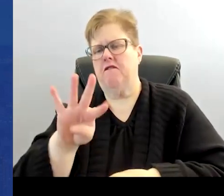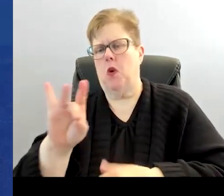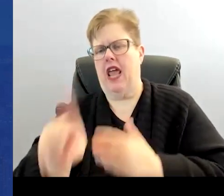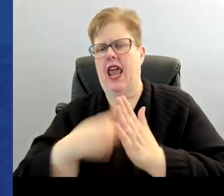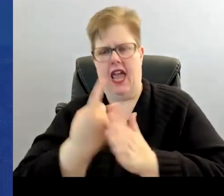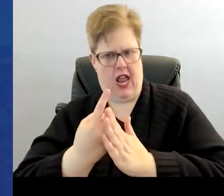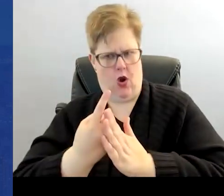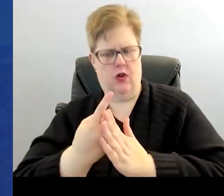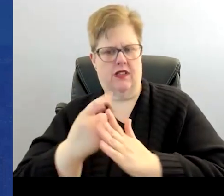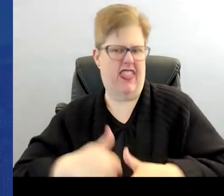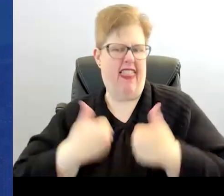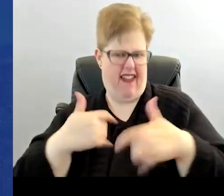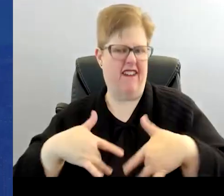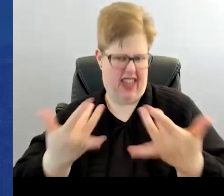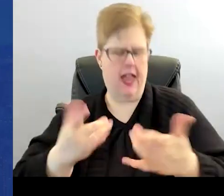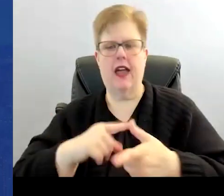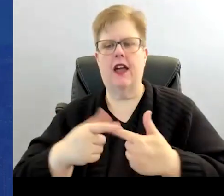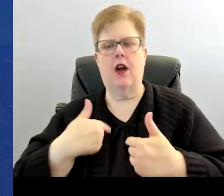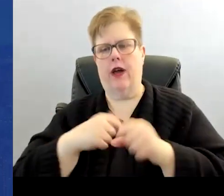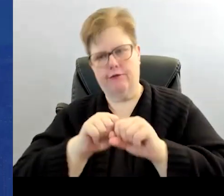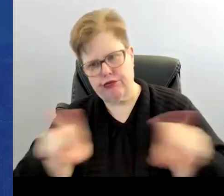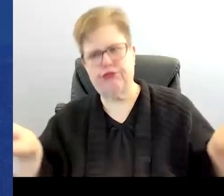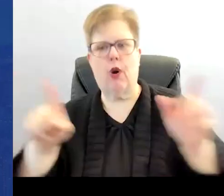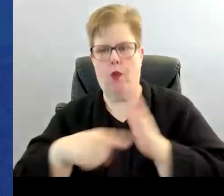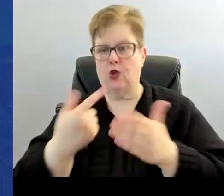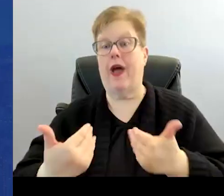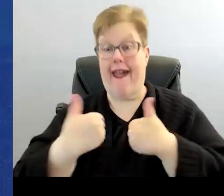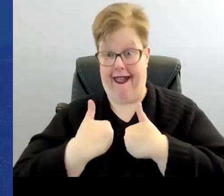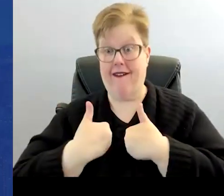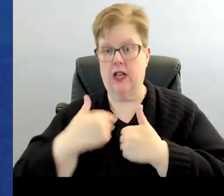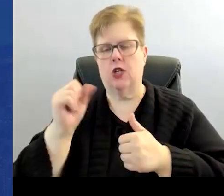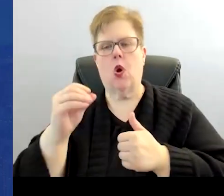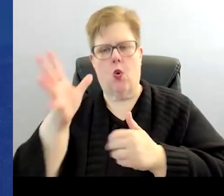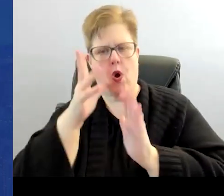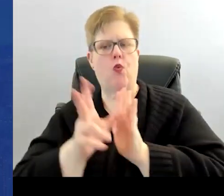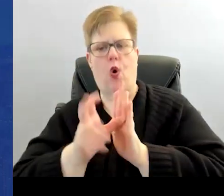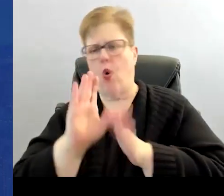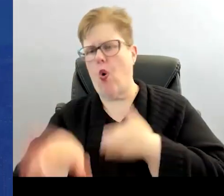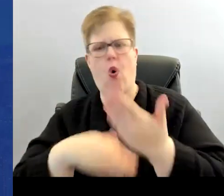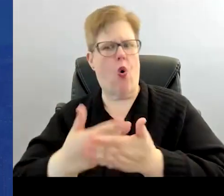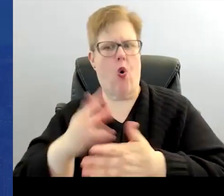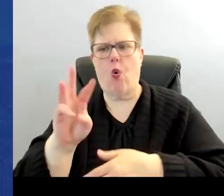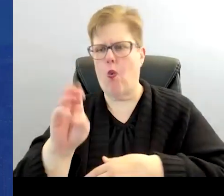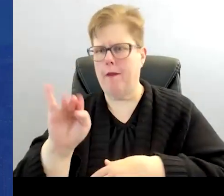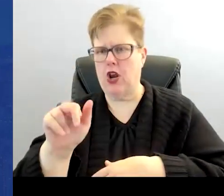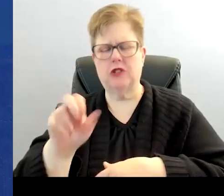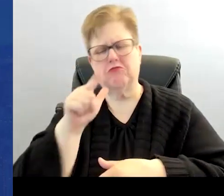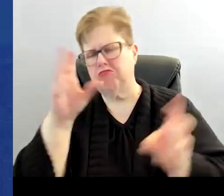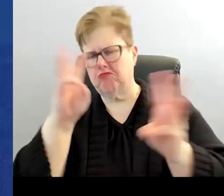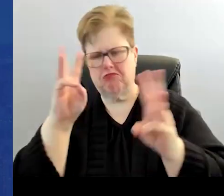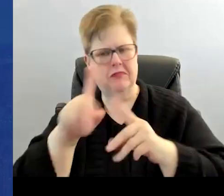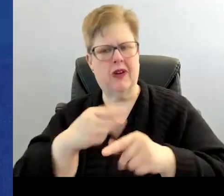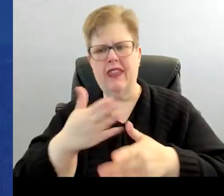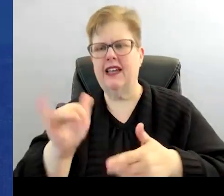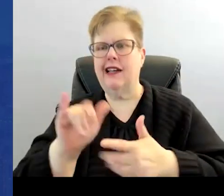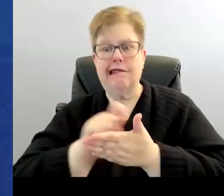hours of the live event, and then we distribute that to you once we have it. So we will be recording all of these webinars, so you don't have to worry about things